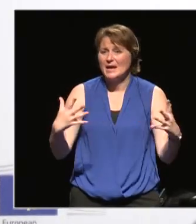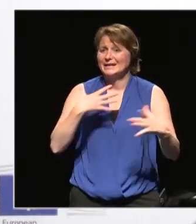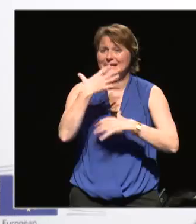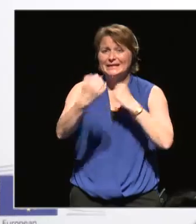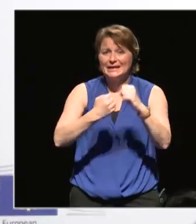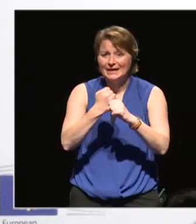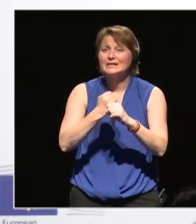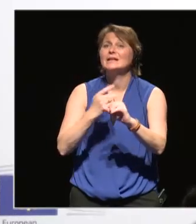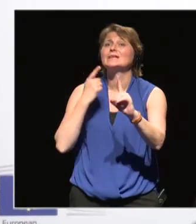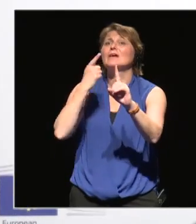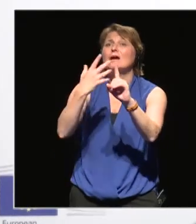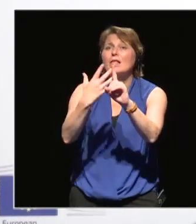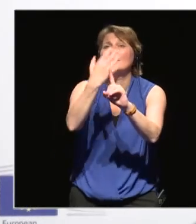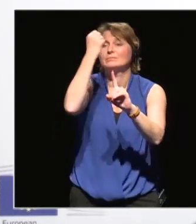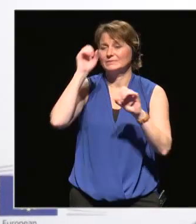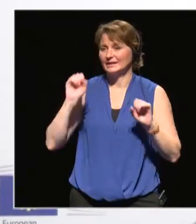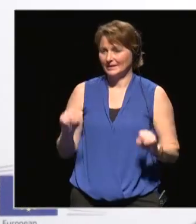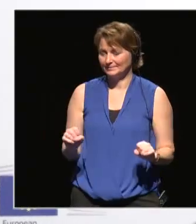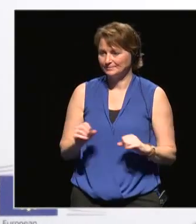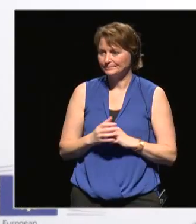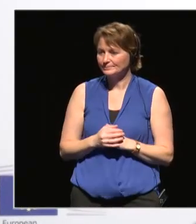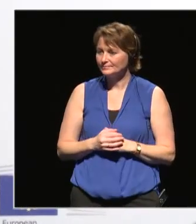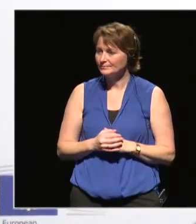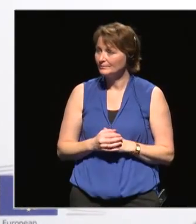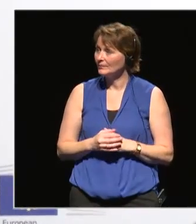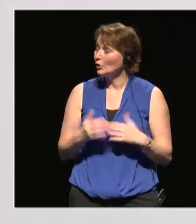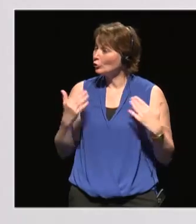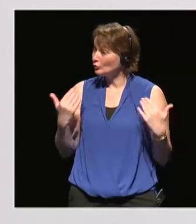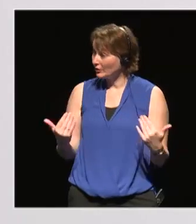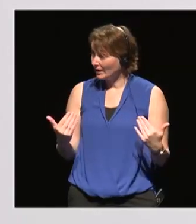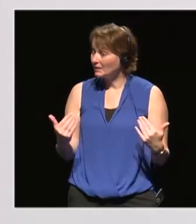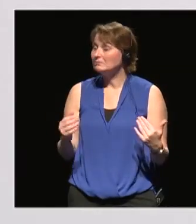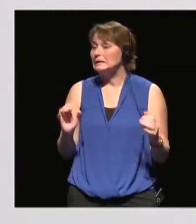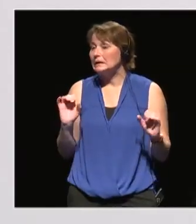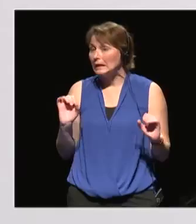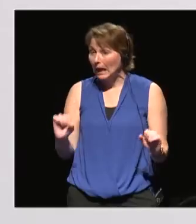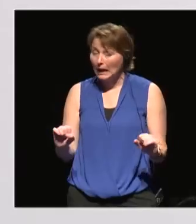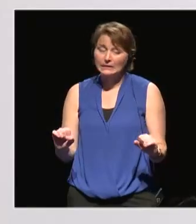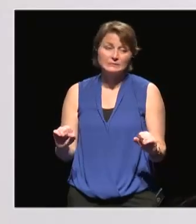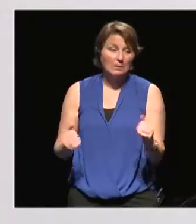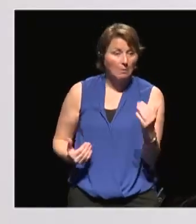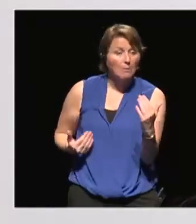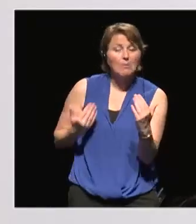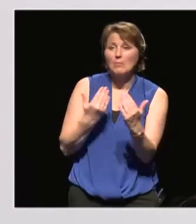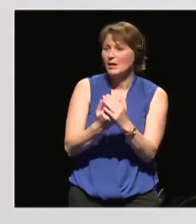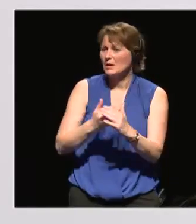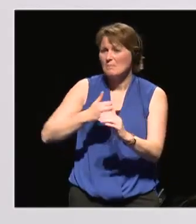target. What we can offer today is really our best